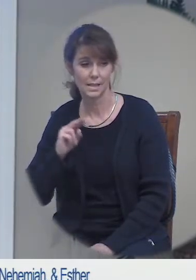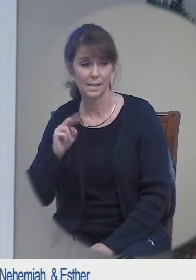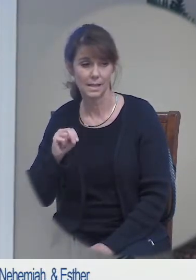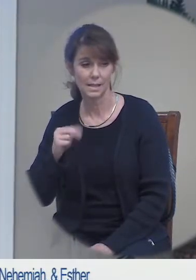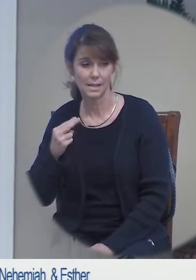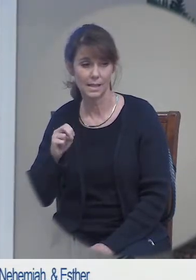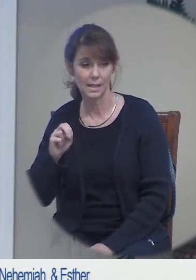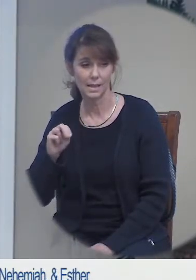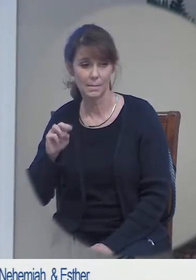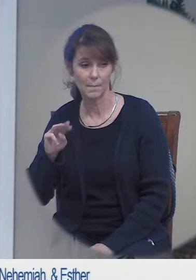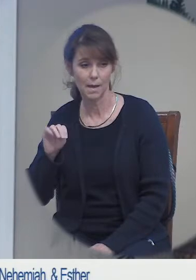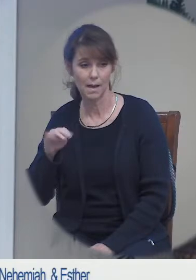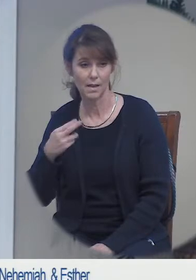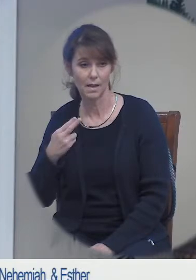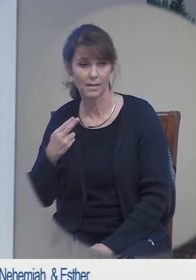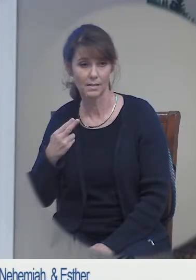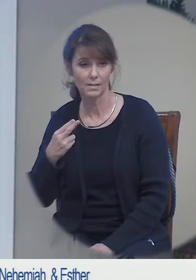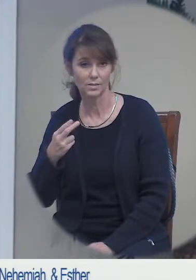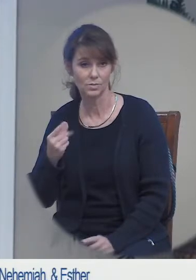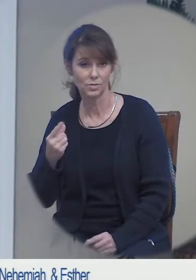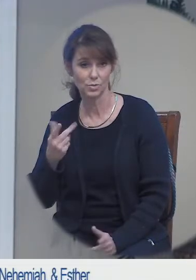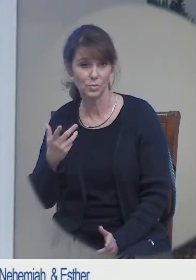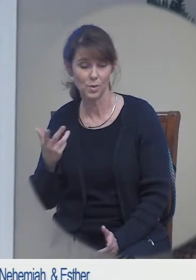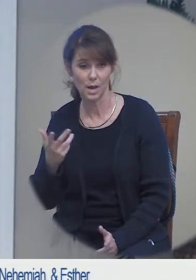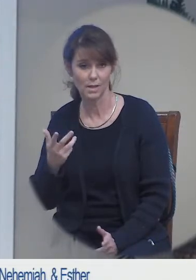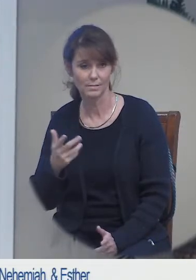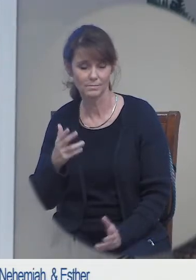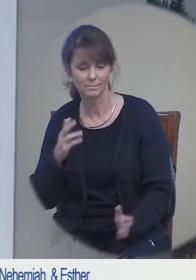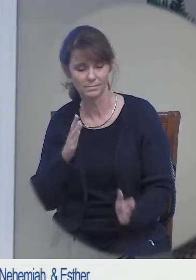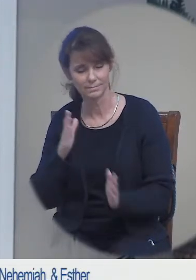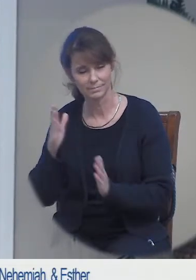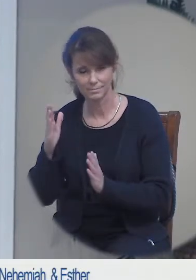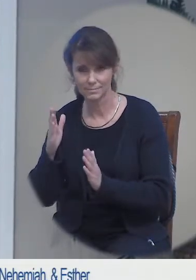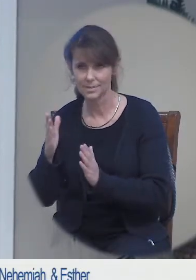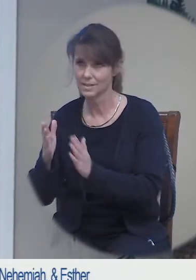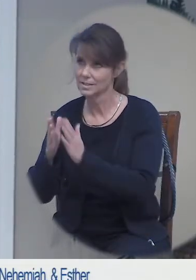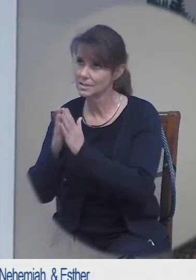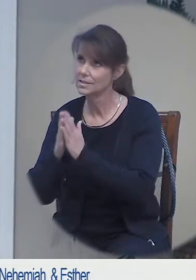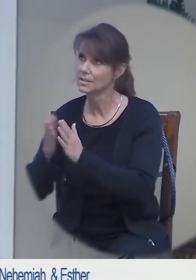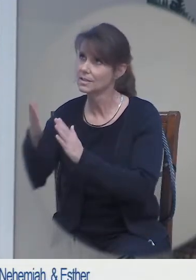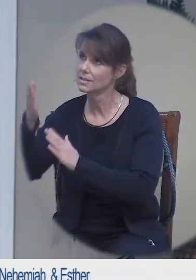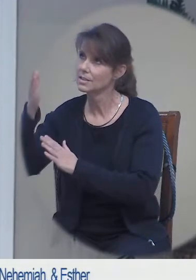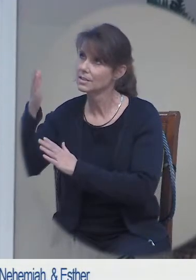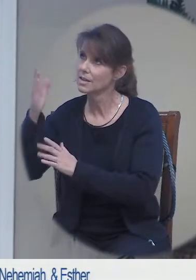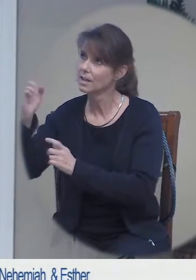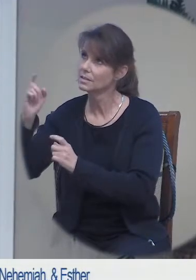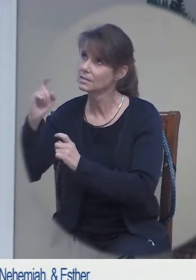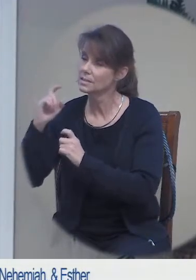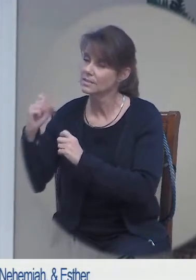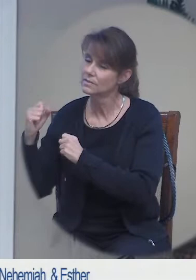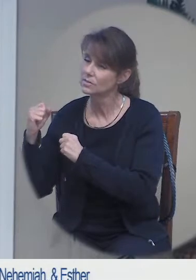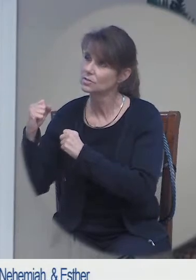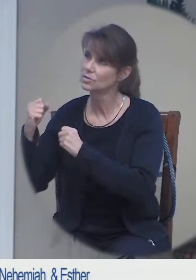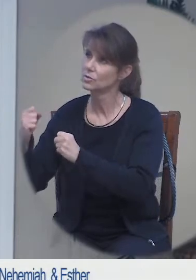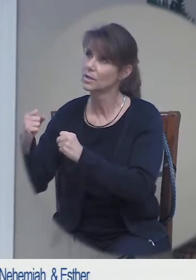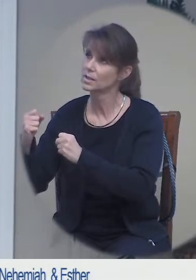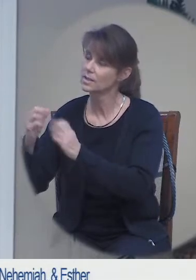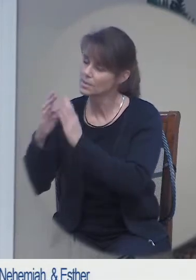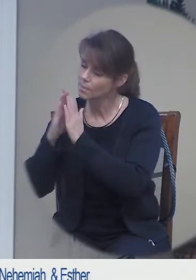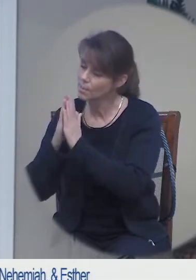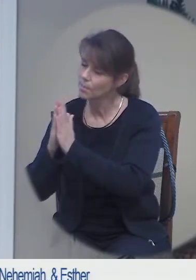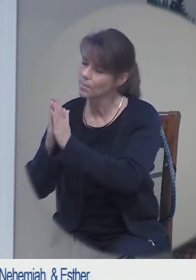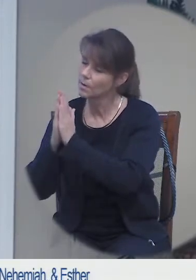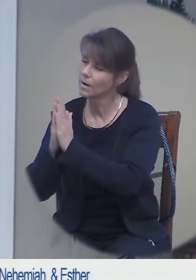Pray. Yeah. But now, O God, strengthen my hands. Some of your translation says he prayed to